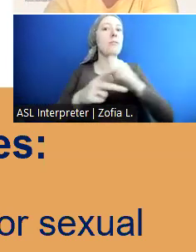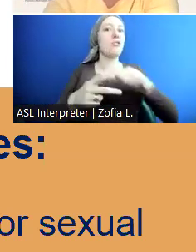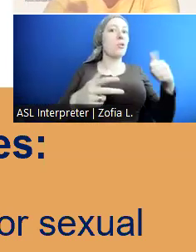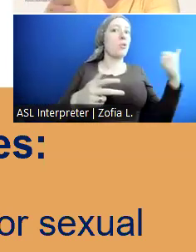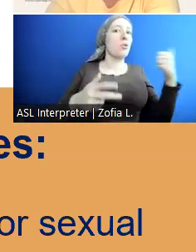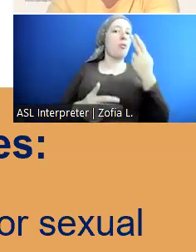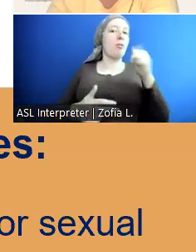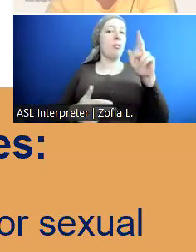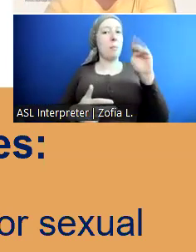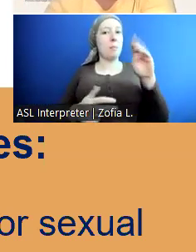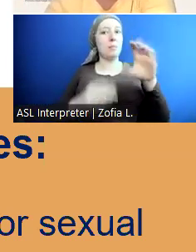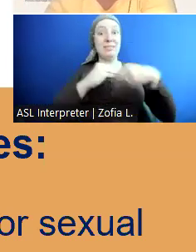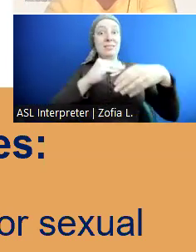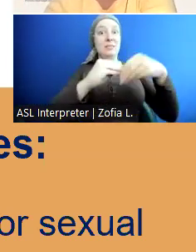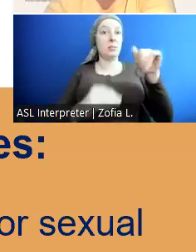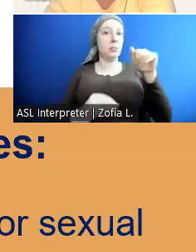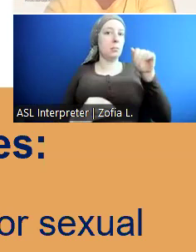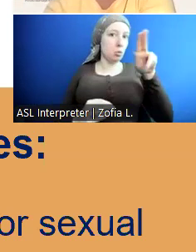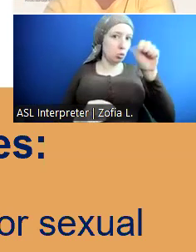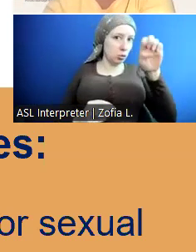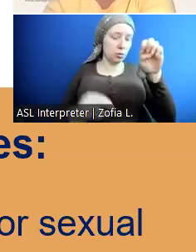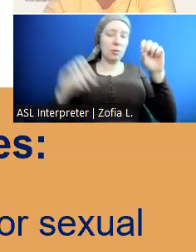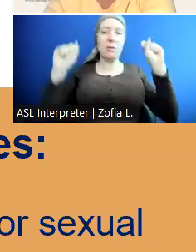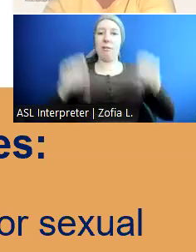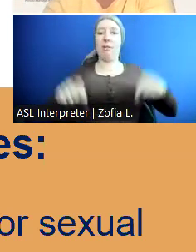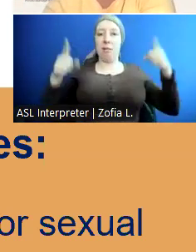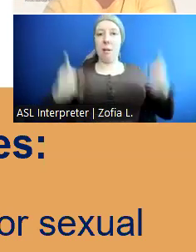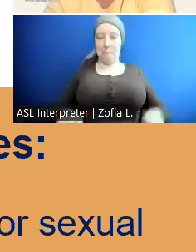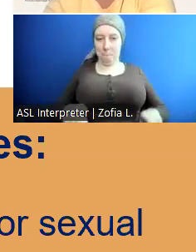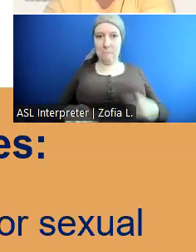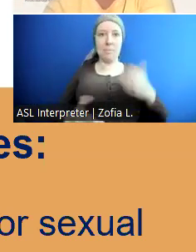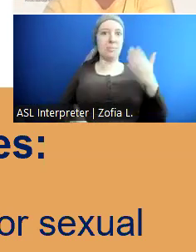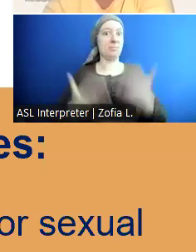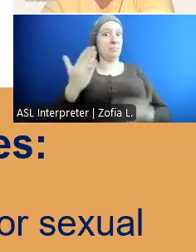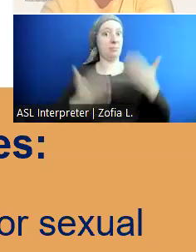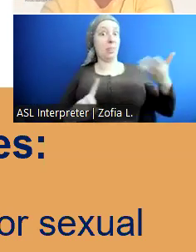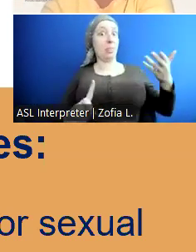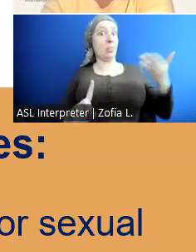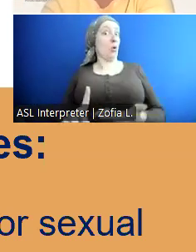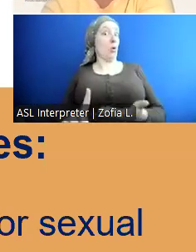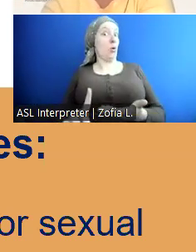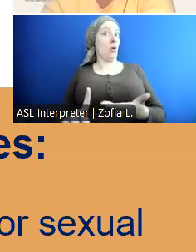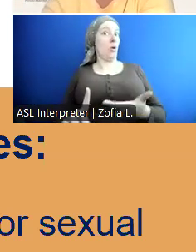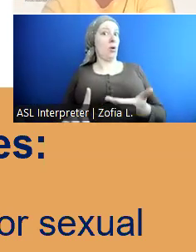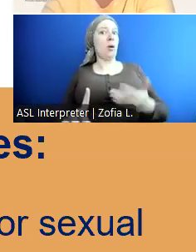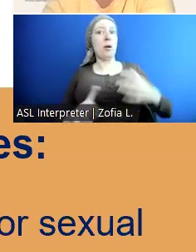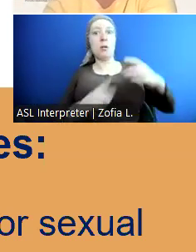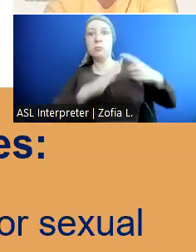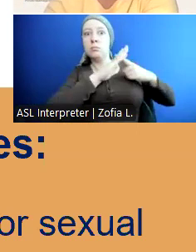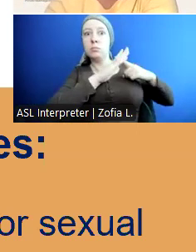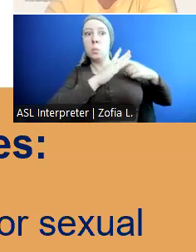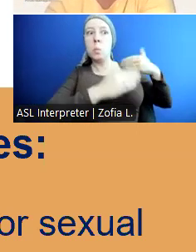right? The additional abuse that could be happening that may have been present in order to get the person